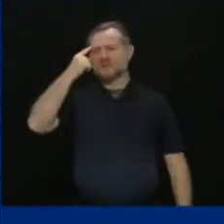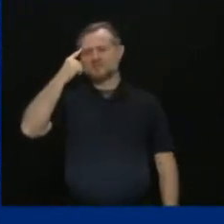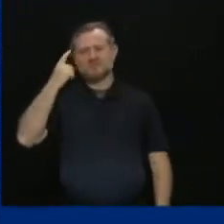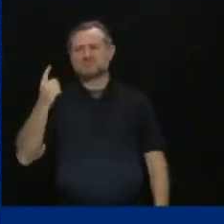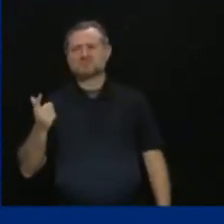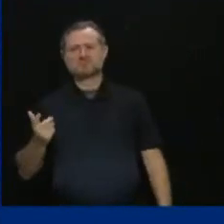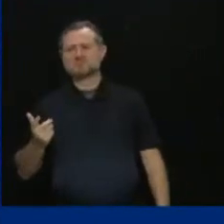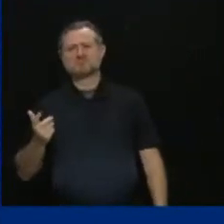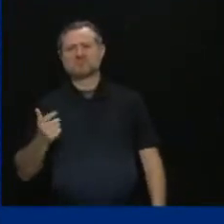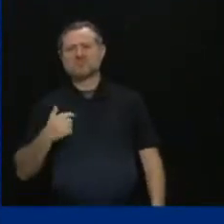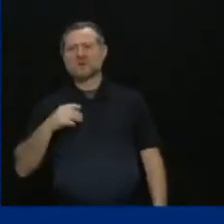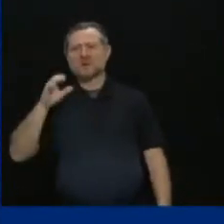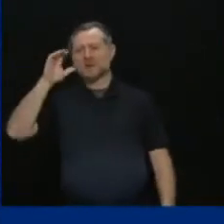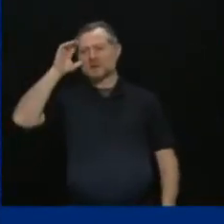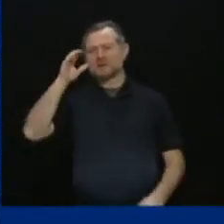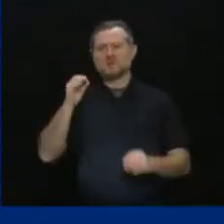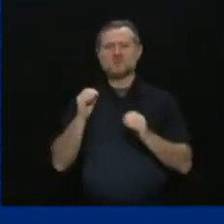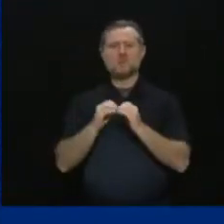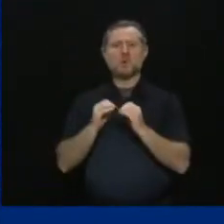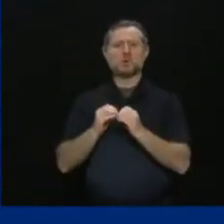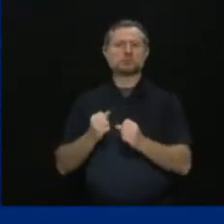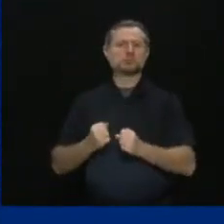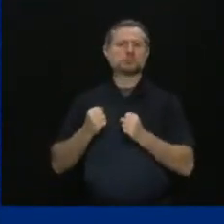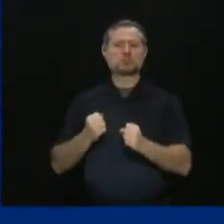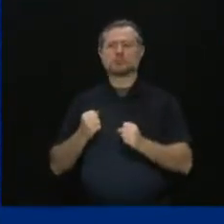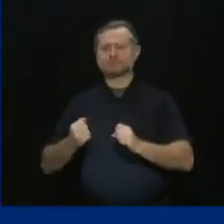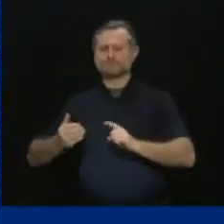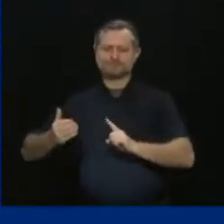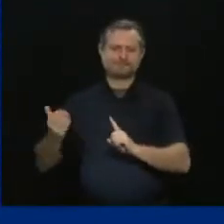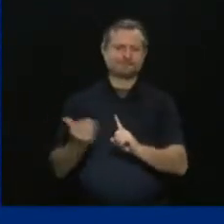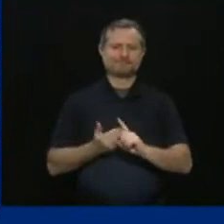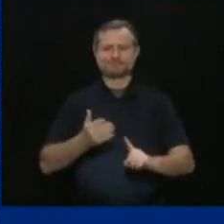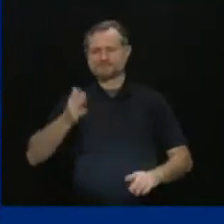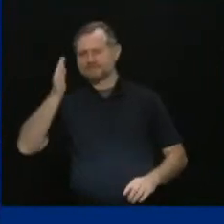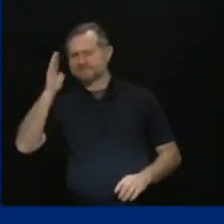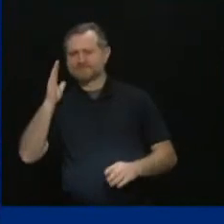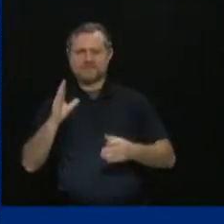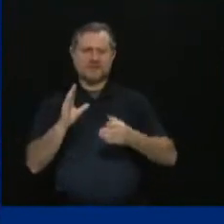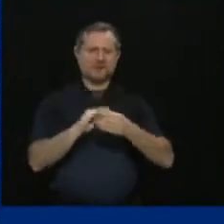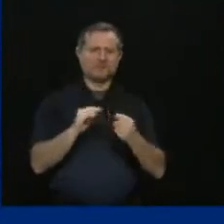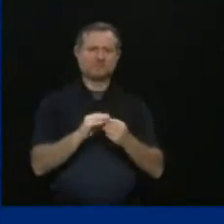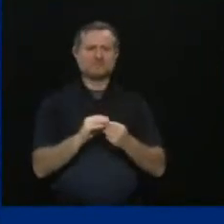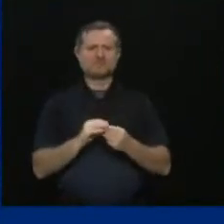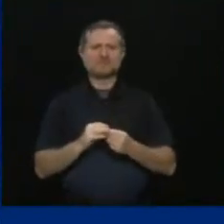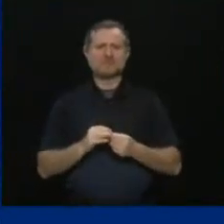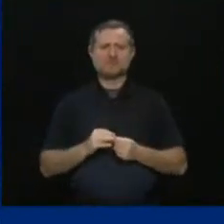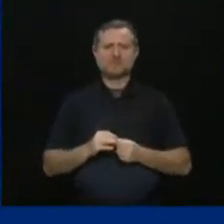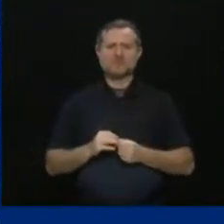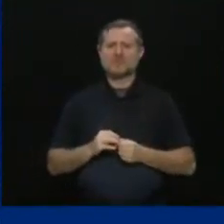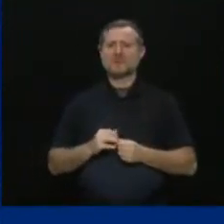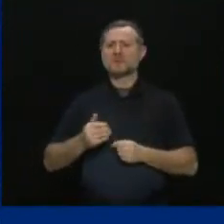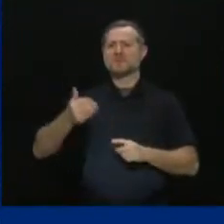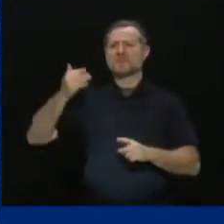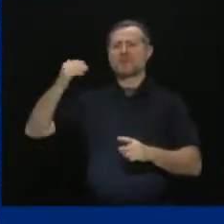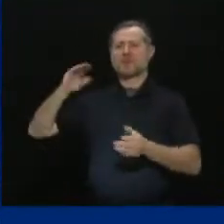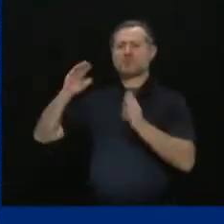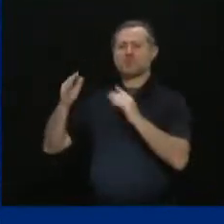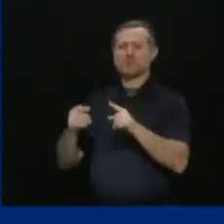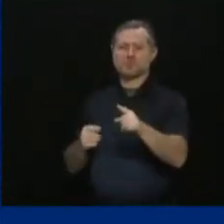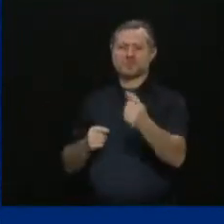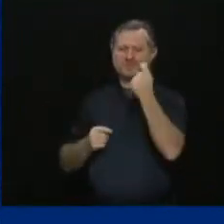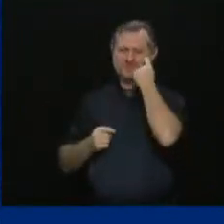more compelling remarks than what you delivered this morning, and I want to thank you for that.